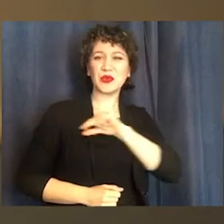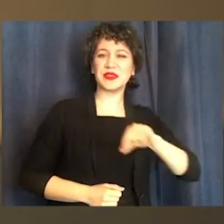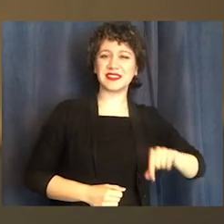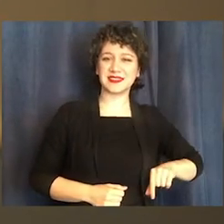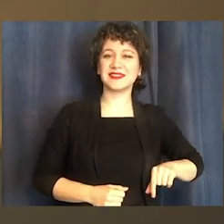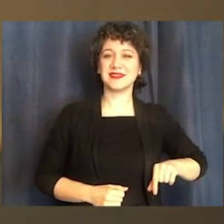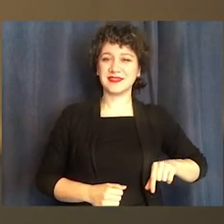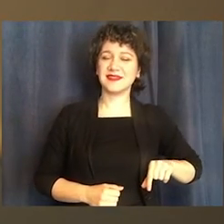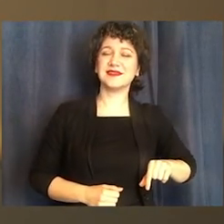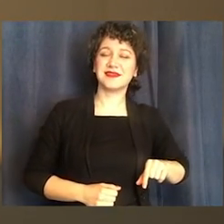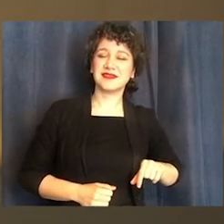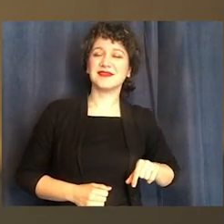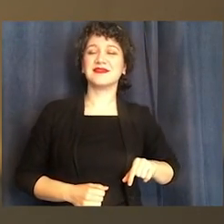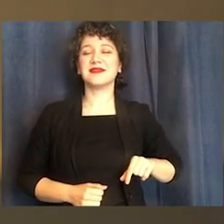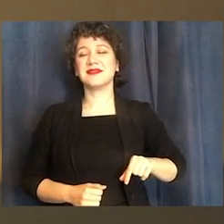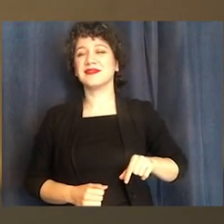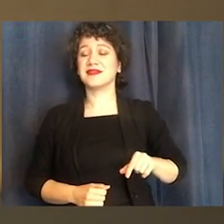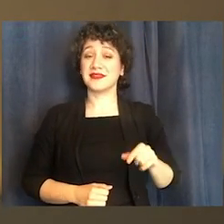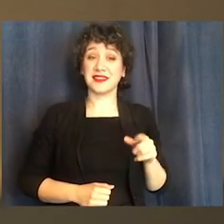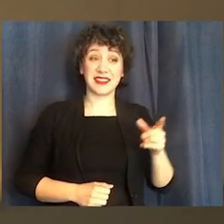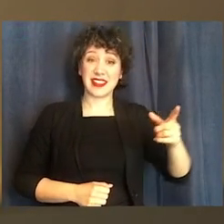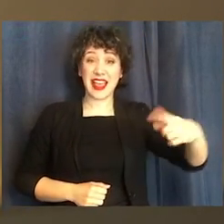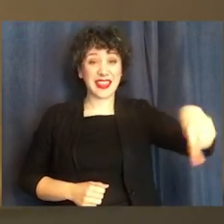The night you danced like you knew.